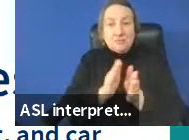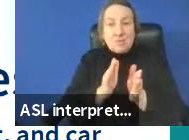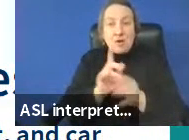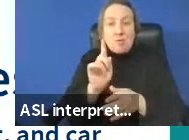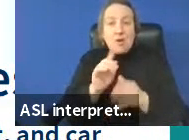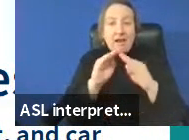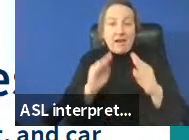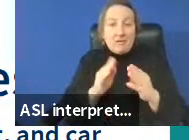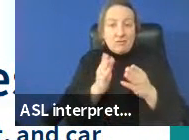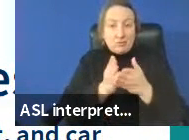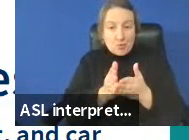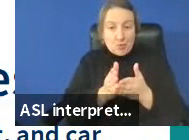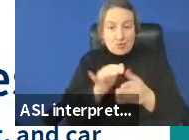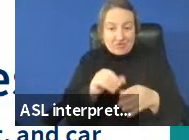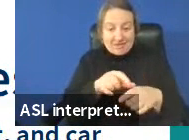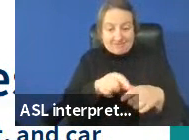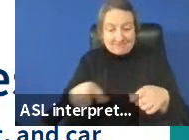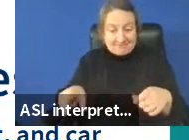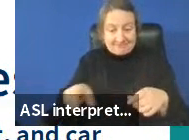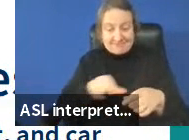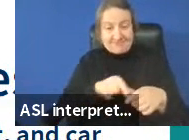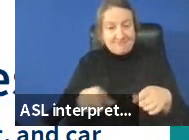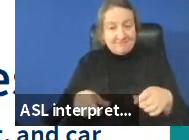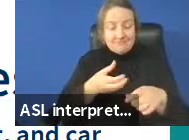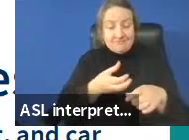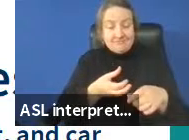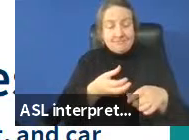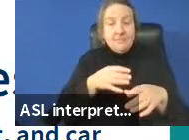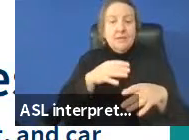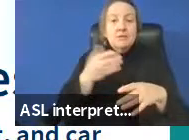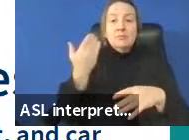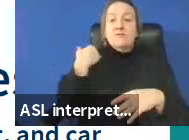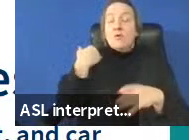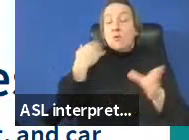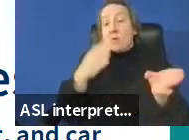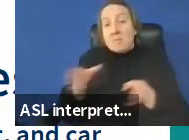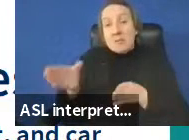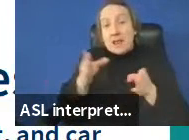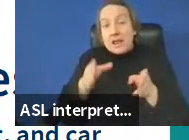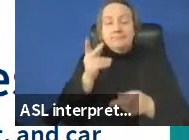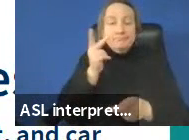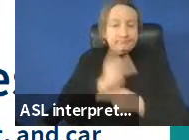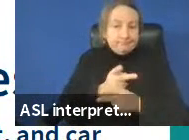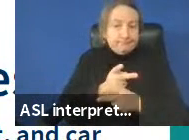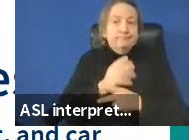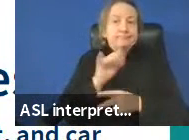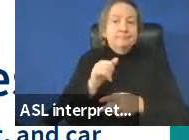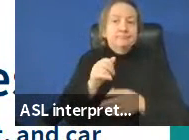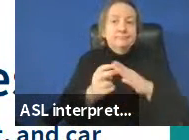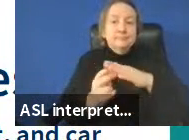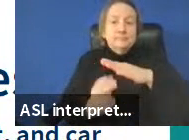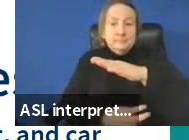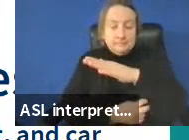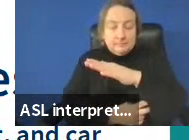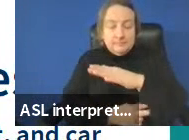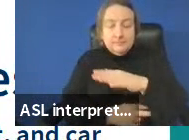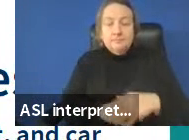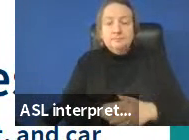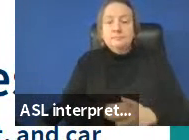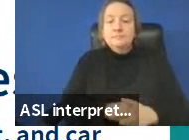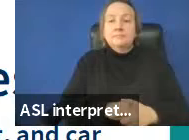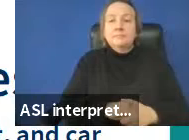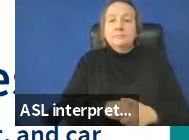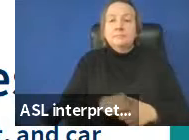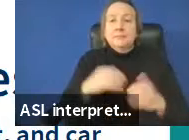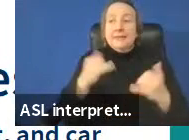are. The previous planning efforts had assumed maintaining that bridge. But as time